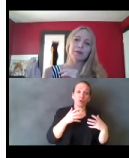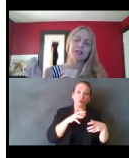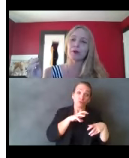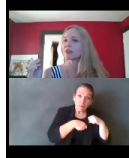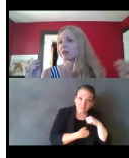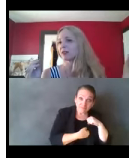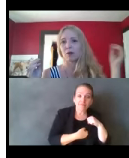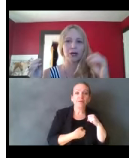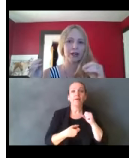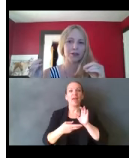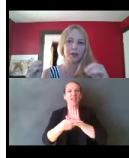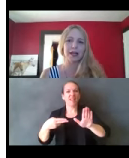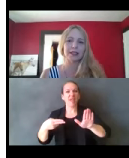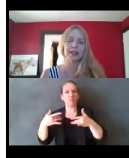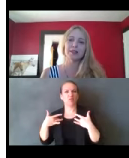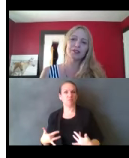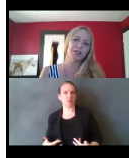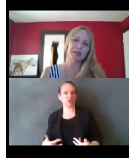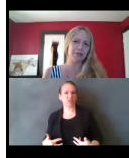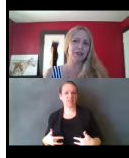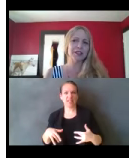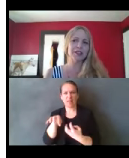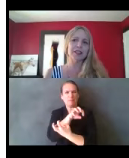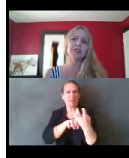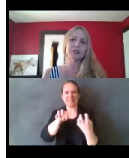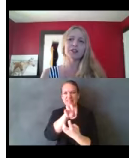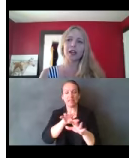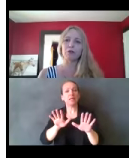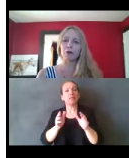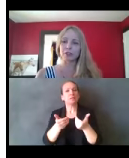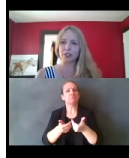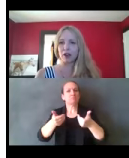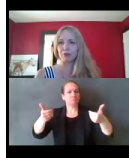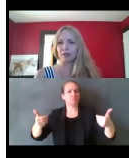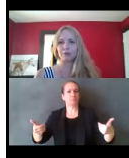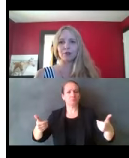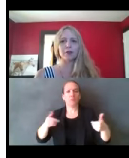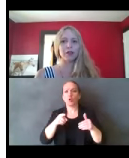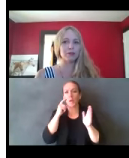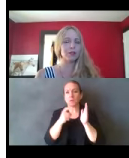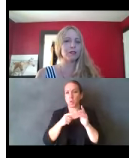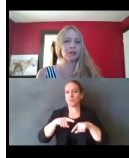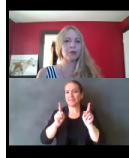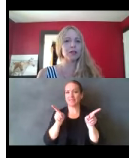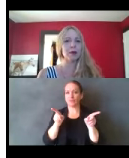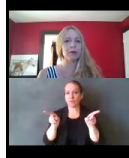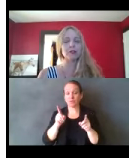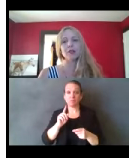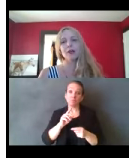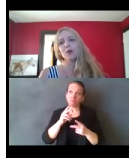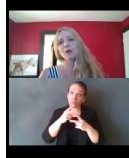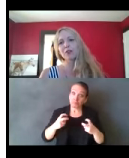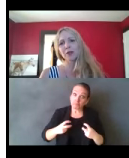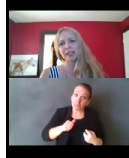to label it depression, or someone else might. There's some differences that you can look out for in yourself and for loved ones and community